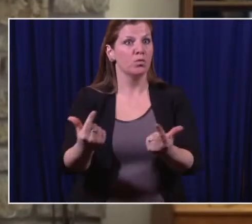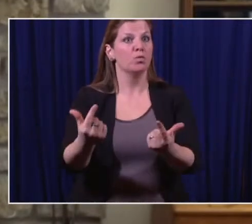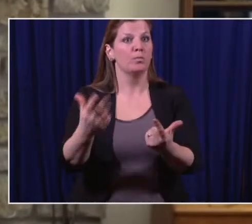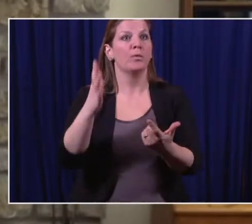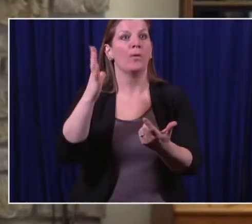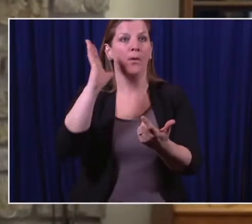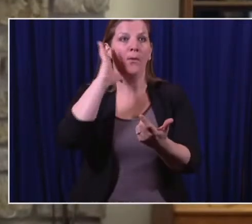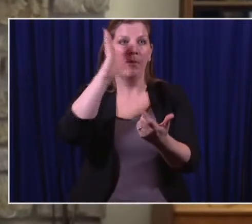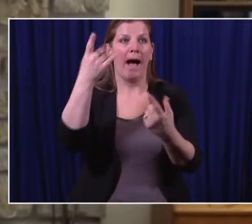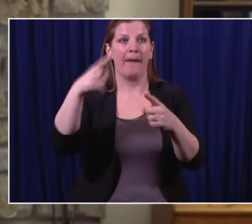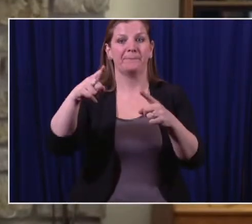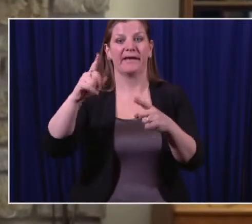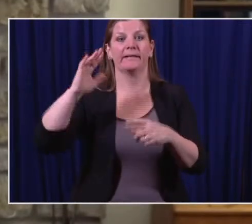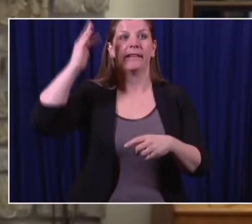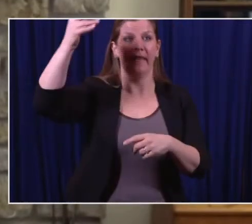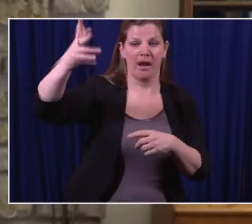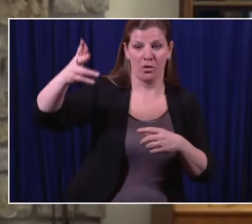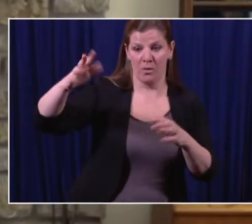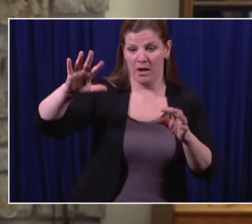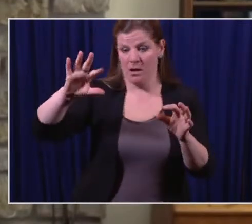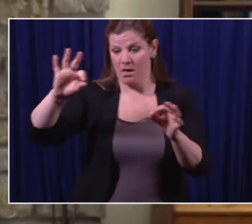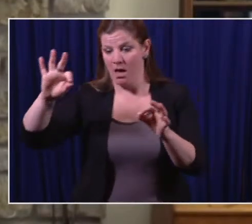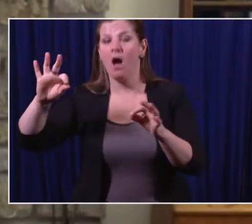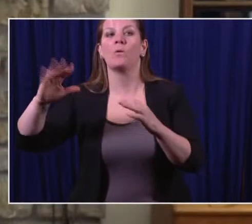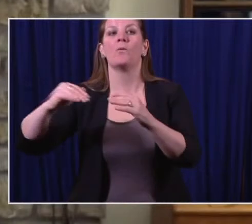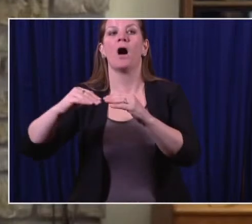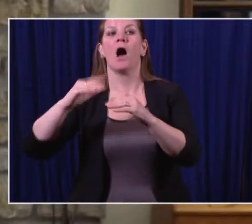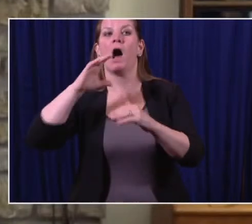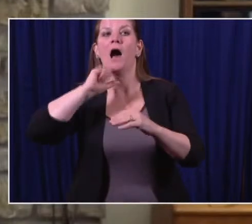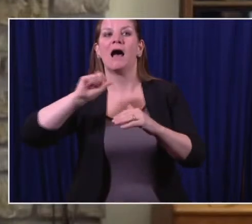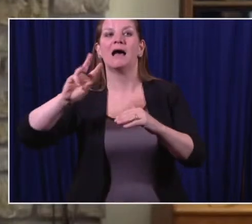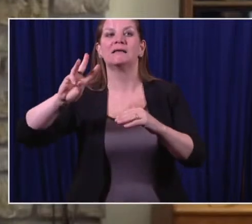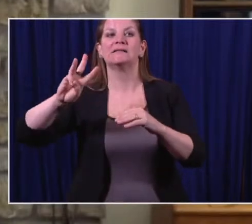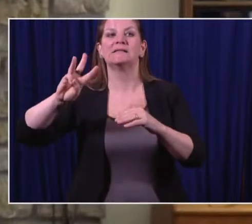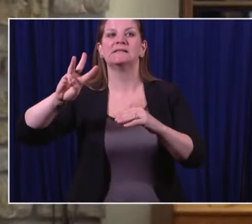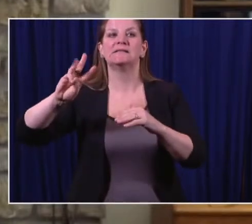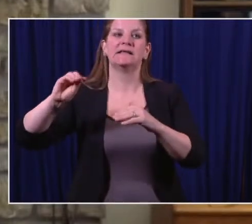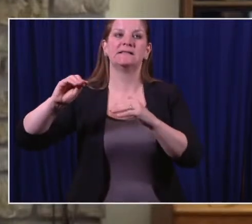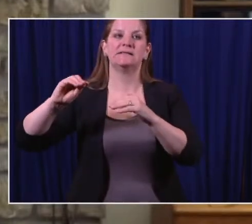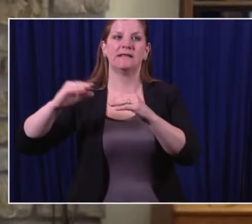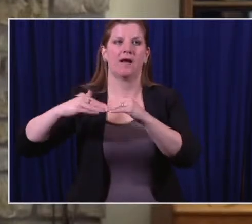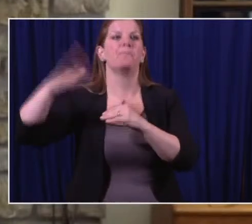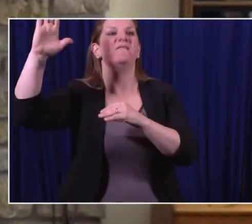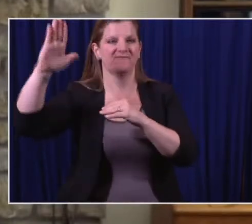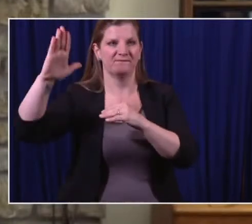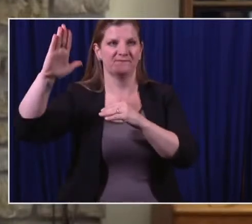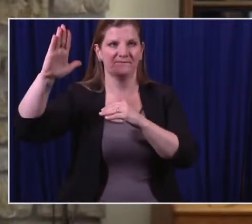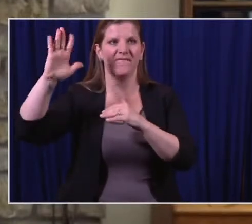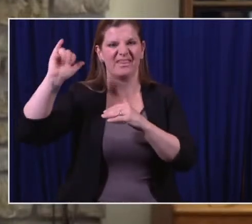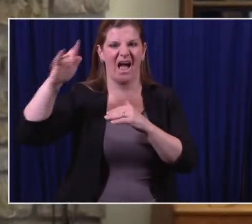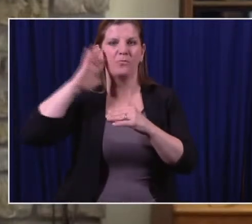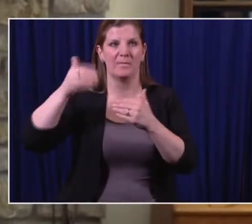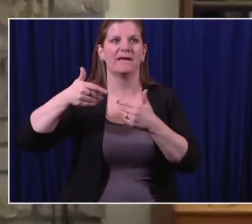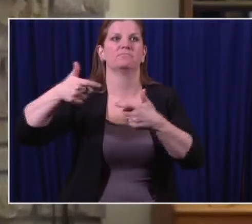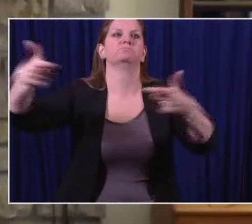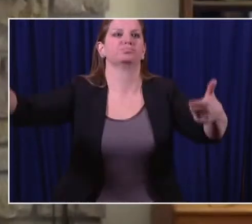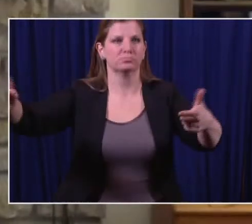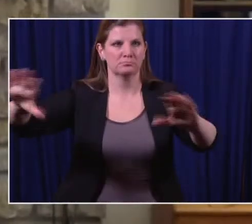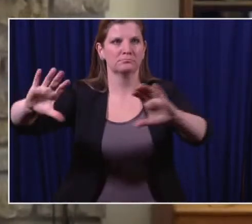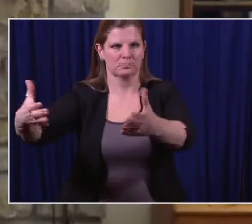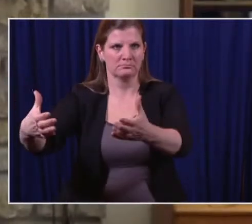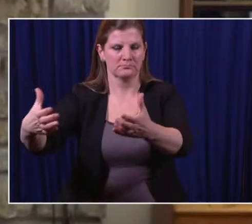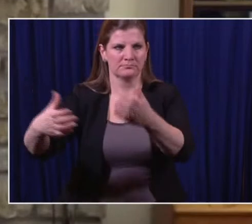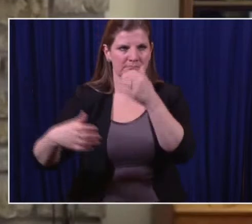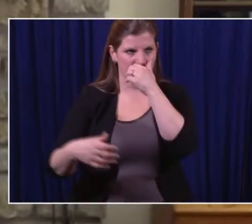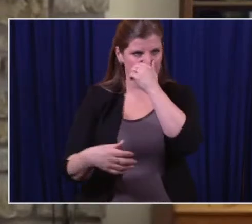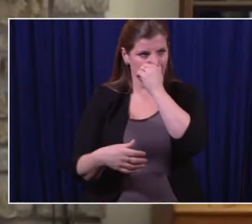from 65 down to 60. And then from there to 55, and then from there to 50. If you look at